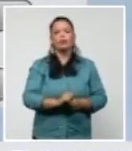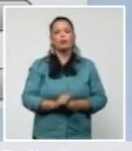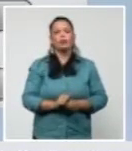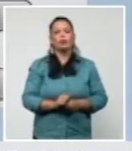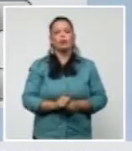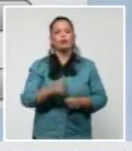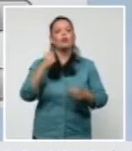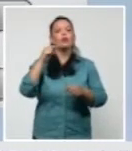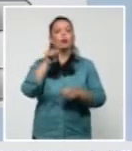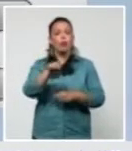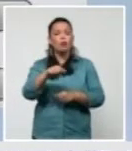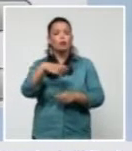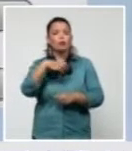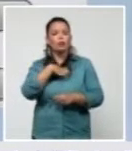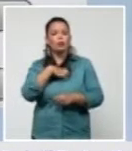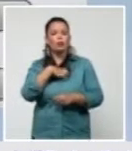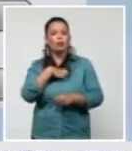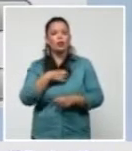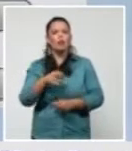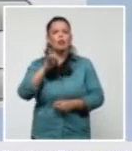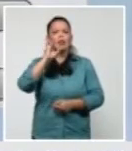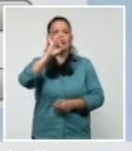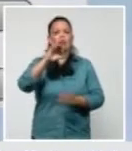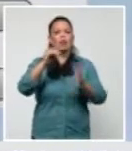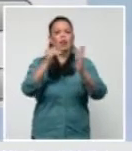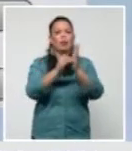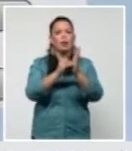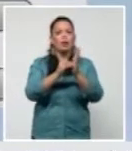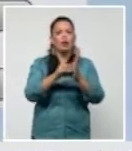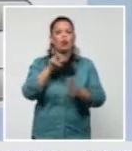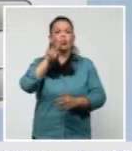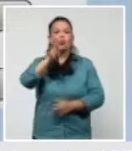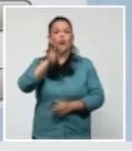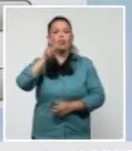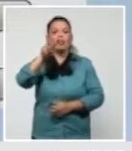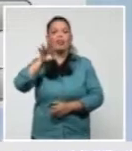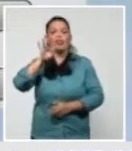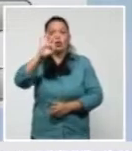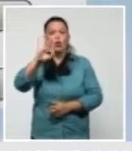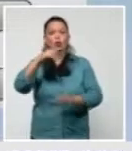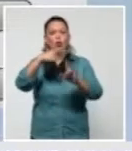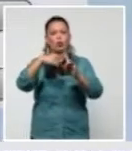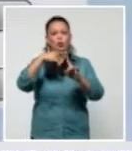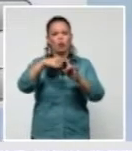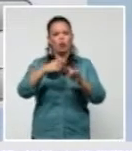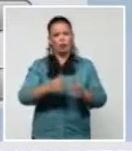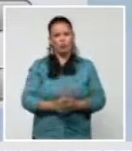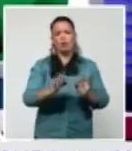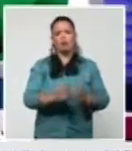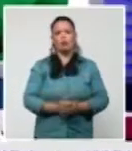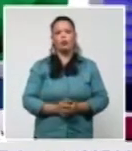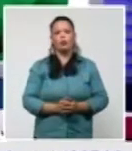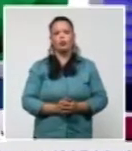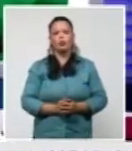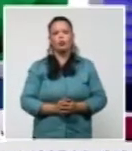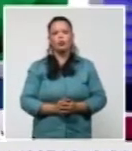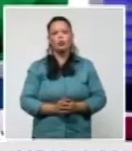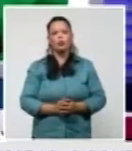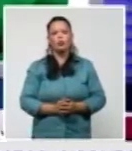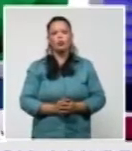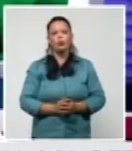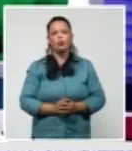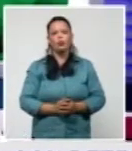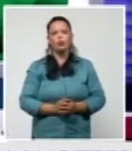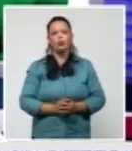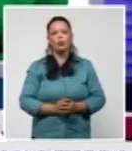7,228, or 0.81% of people, have tested positive for the virus. If you could pull up